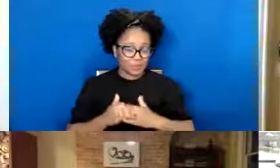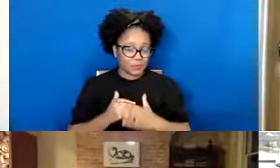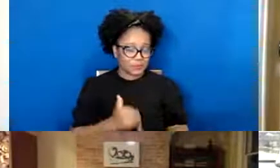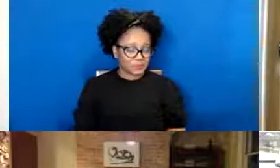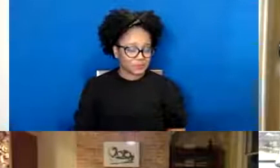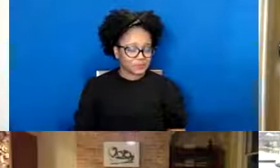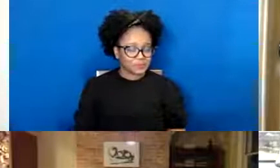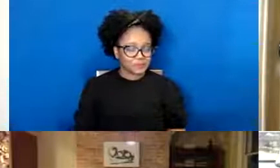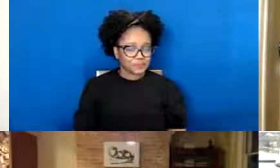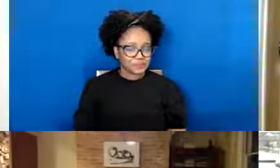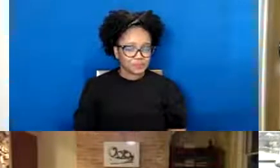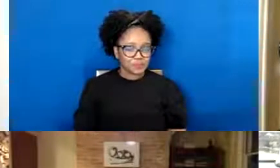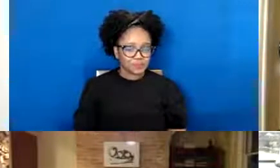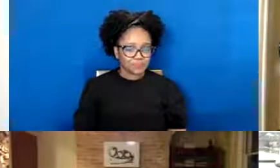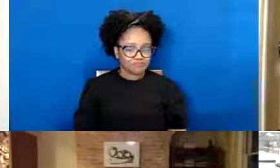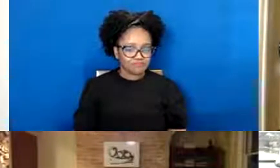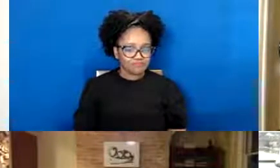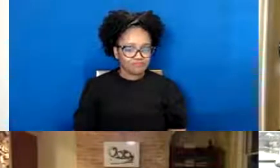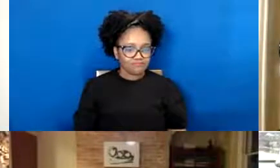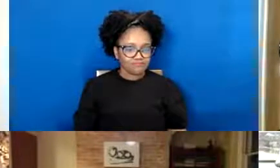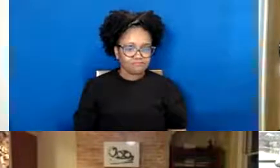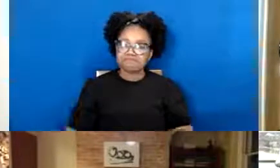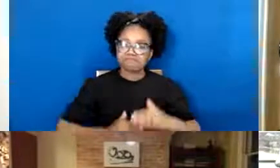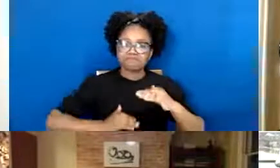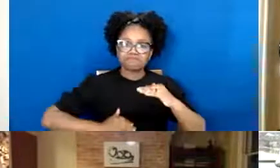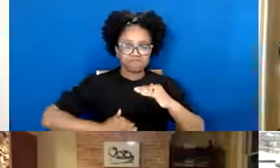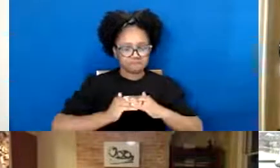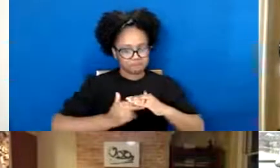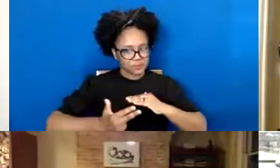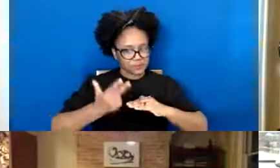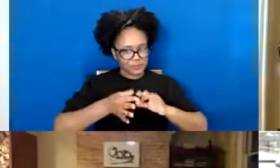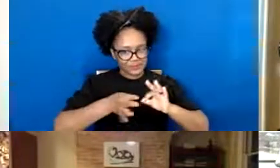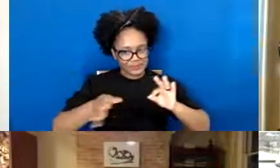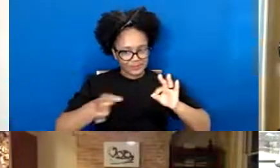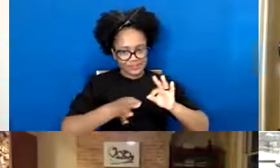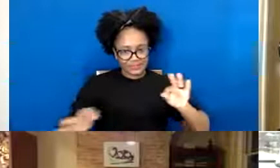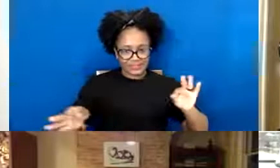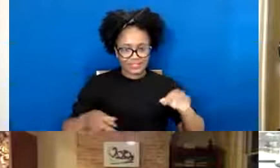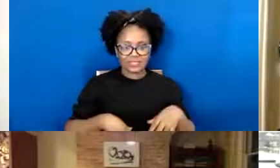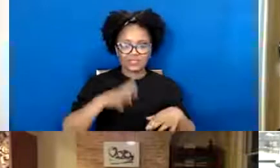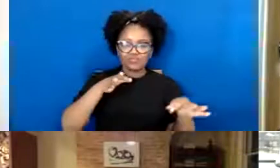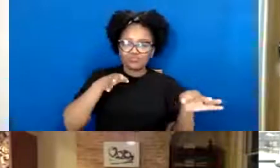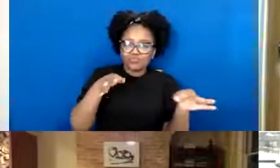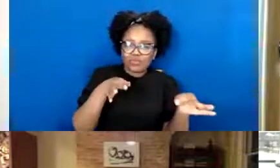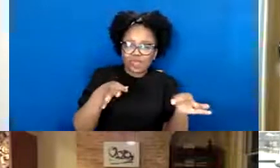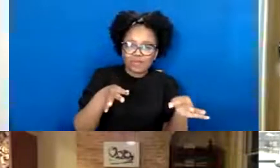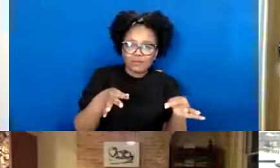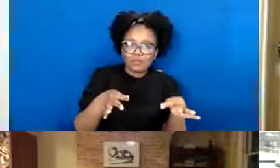So use no more than three sentences to describe the most wonderful silence you've experienced at home.